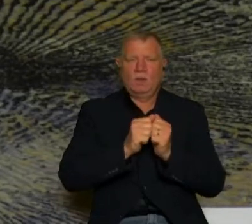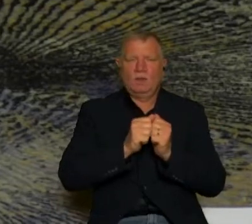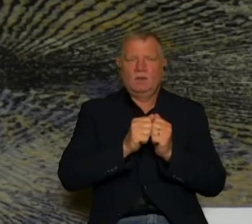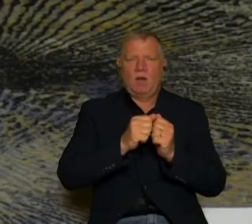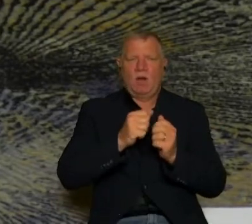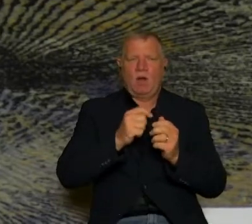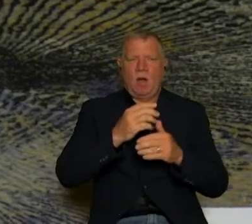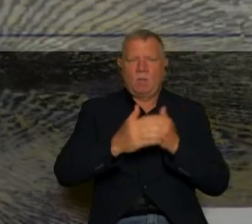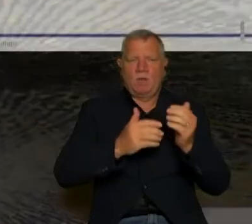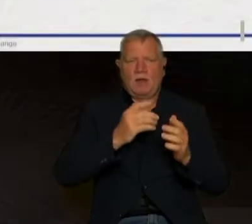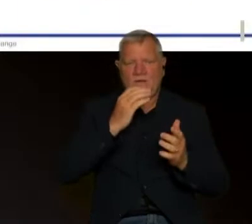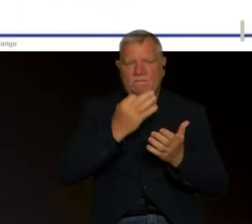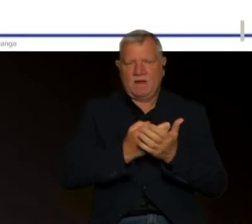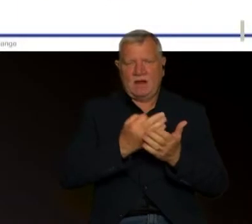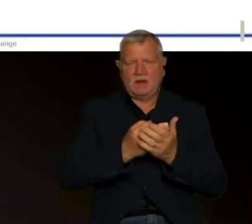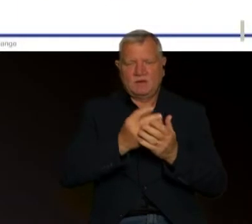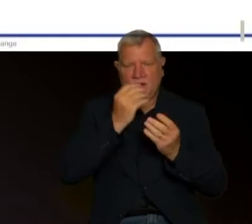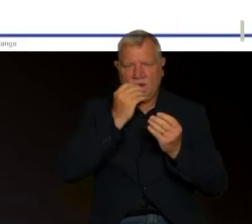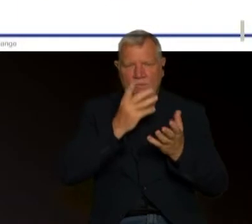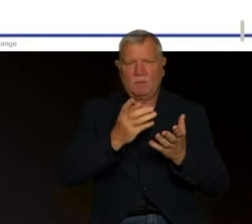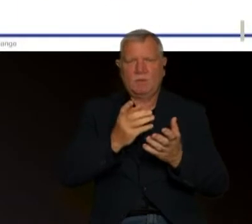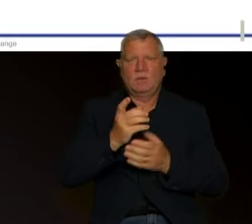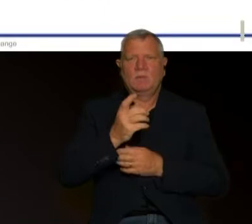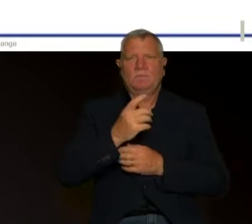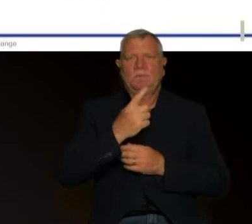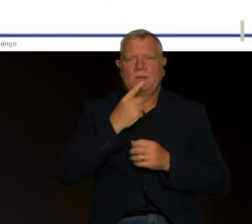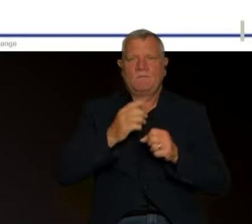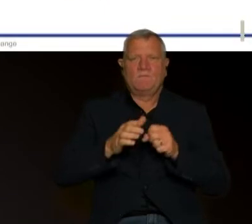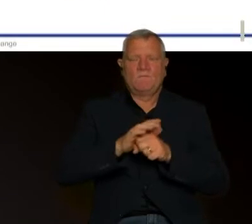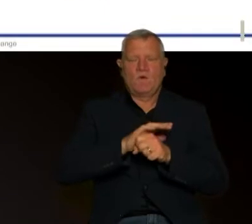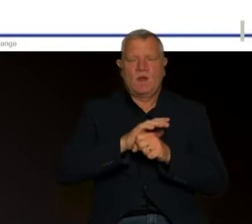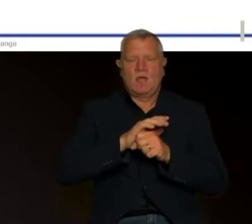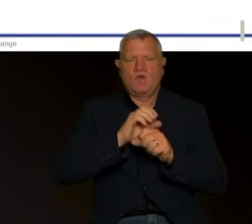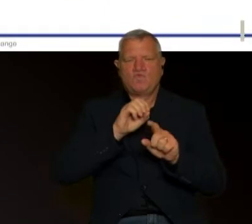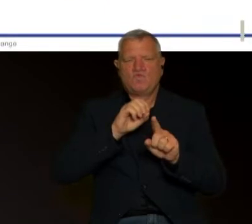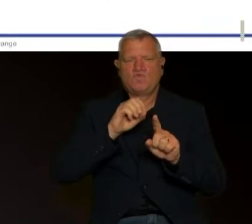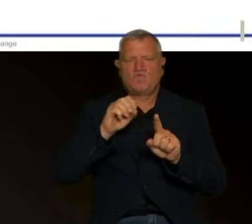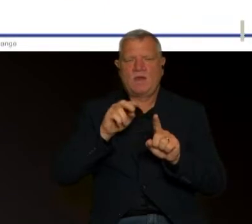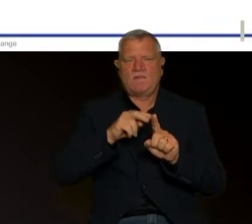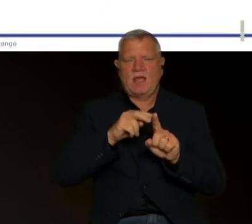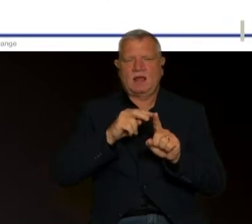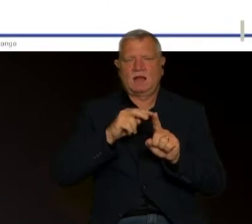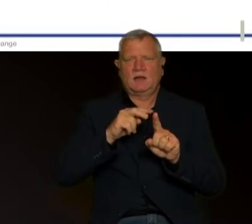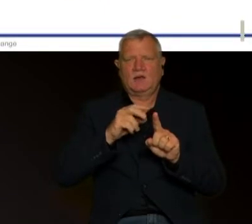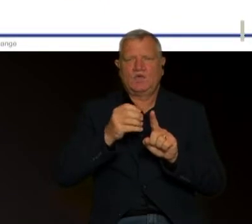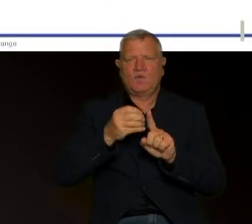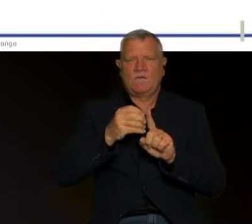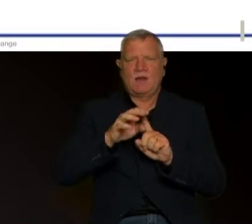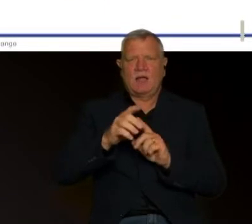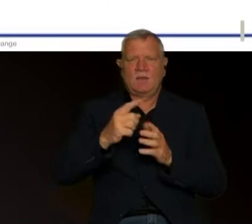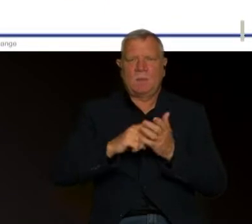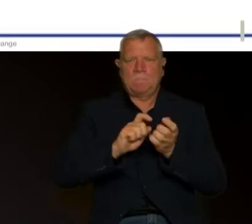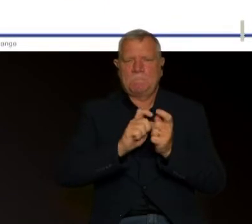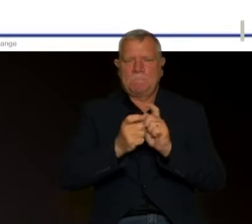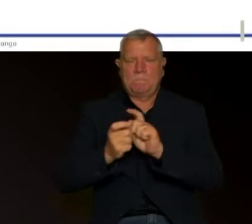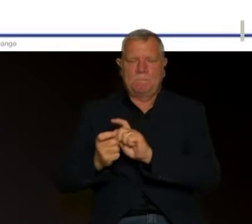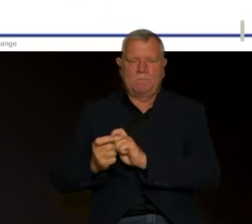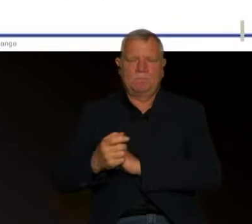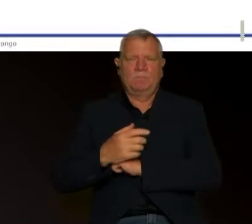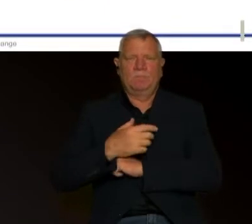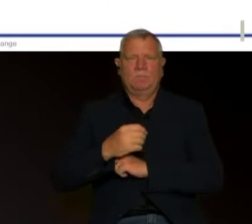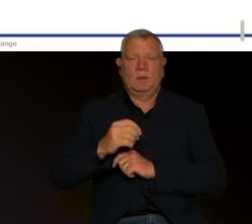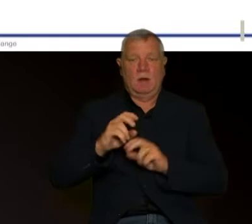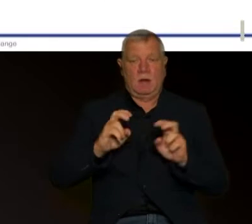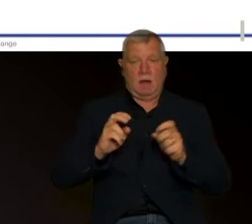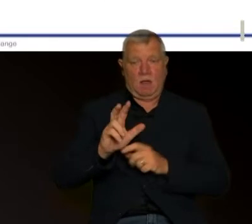and financial information necessary to fully reflect HTA's recently confirmed plan of adjustment. The Title